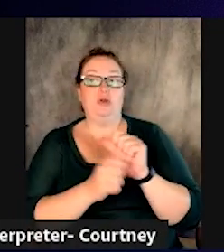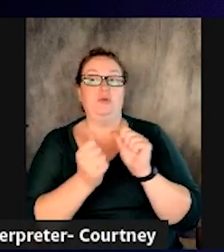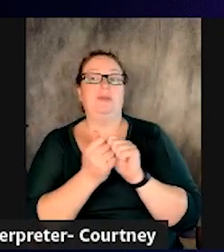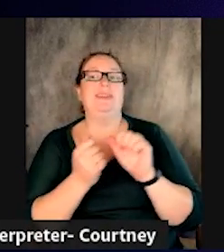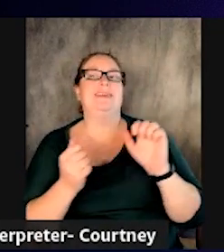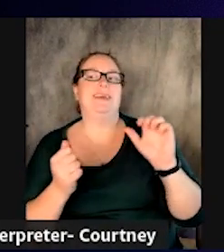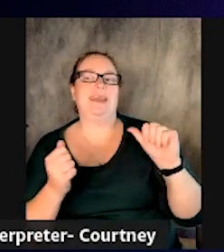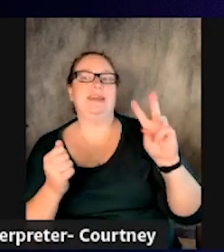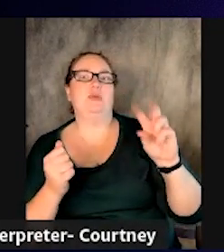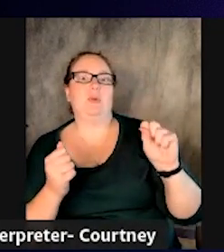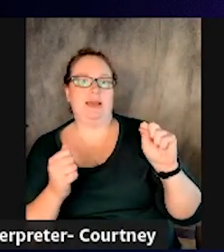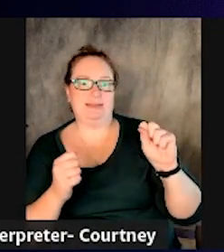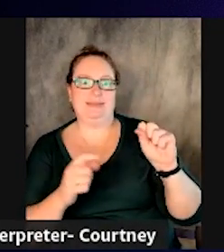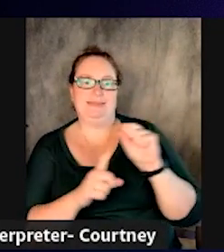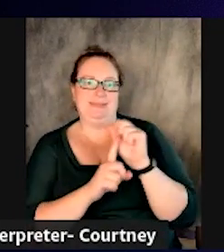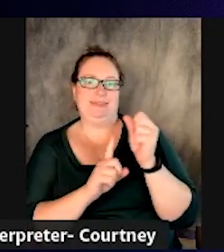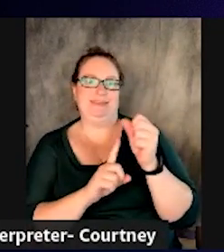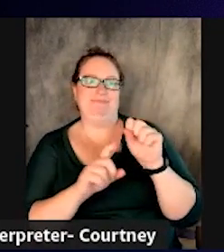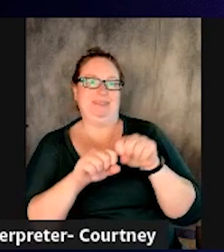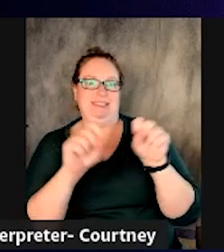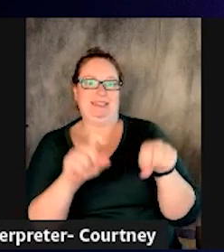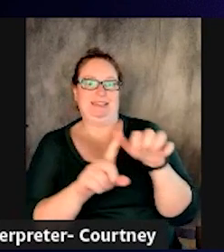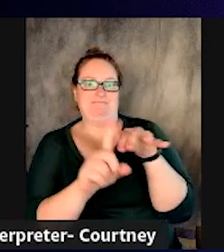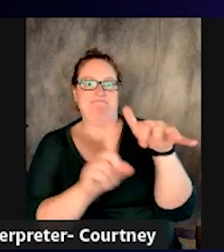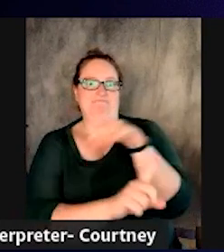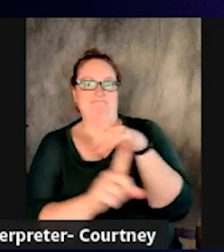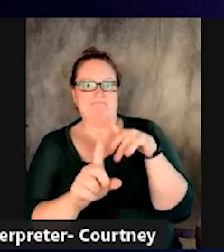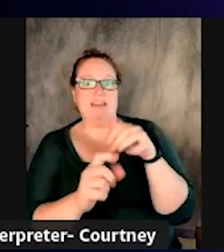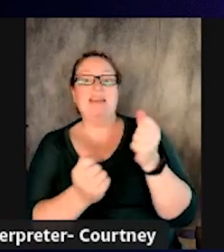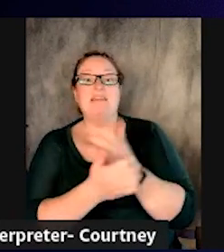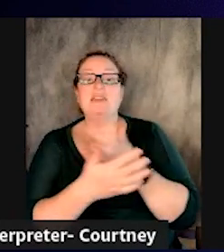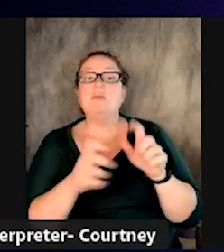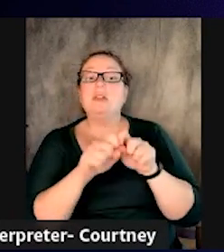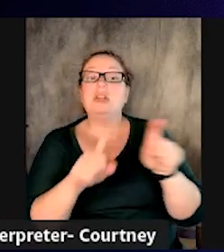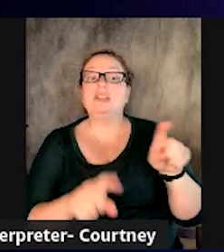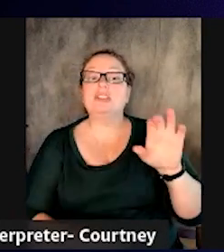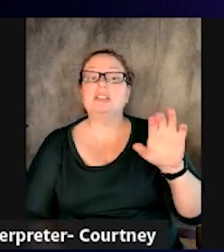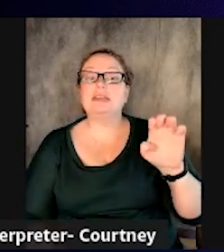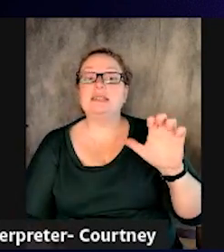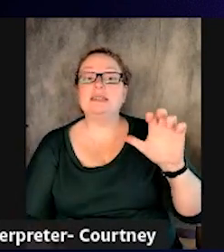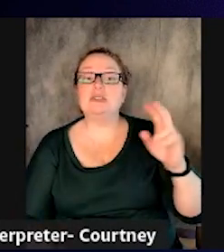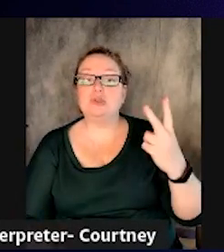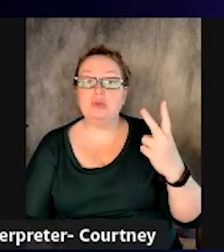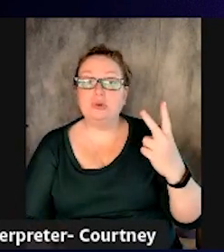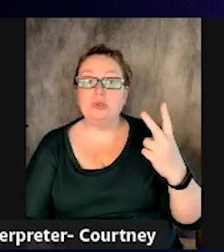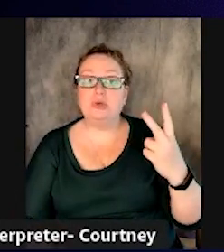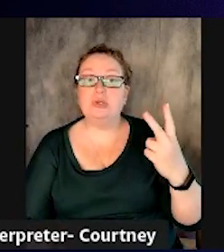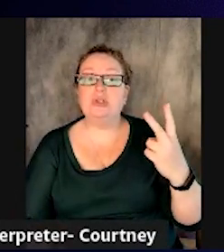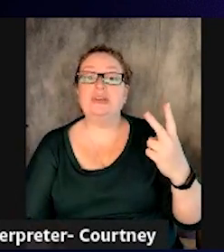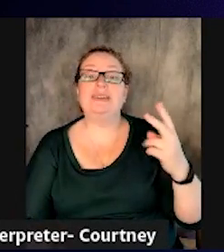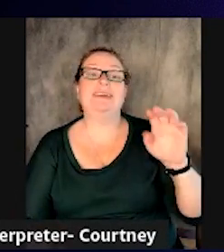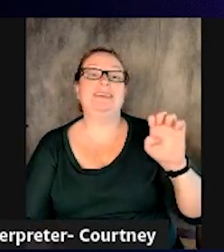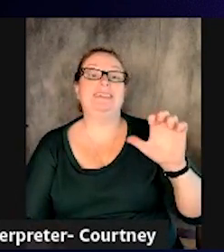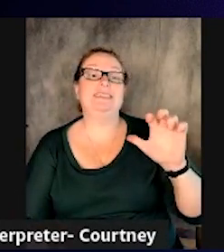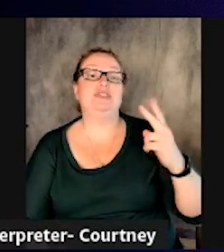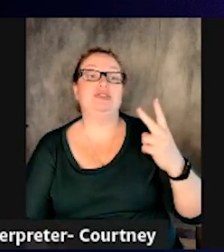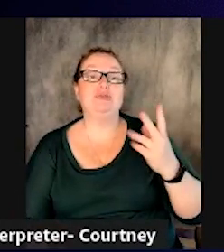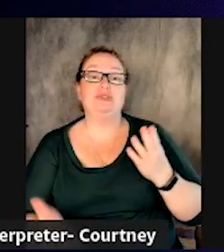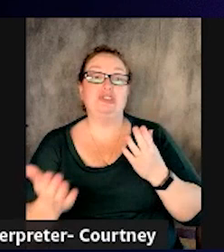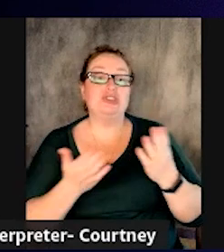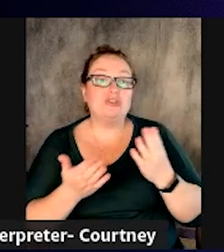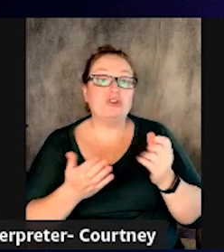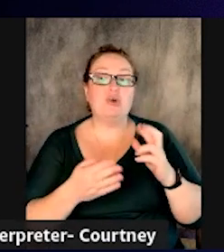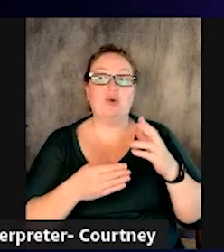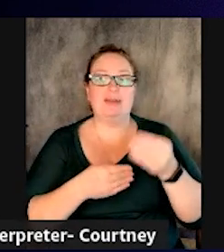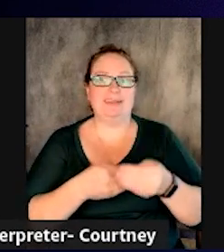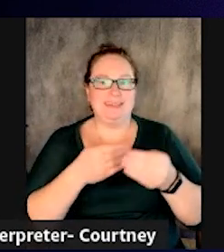ecosystem. So for every instance that we launch in EC2, an EC2 server or instance always